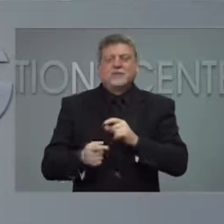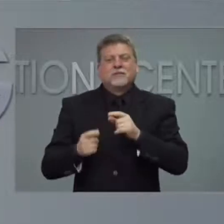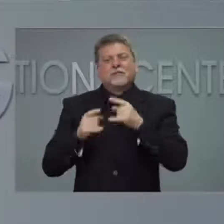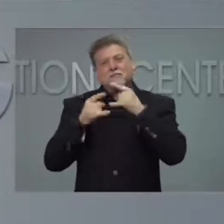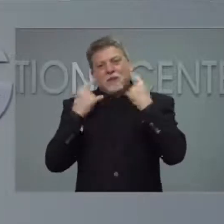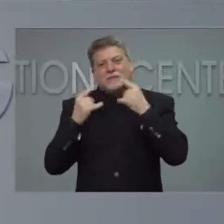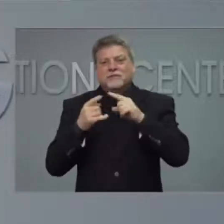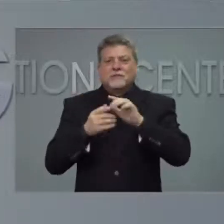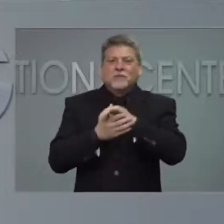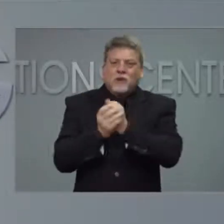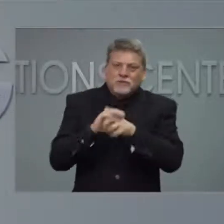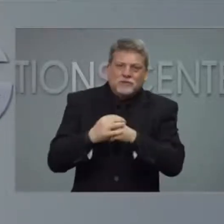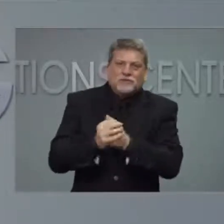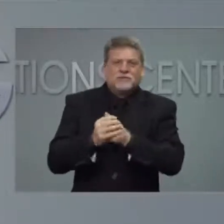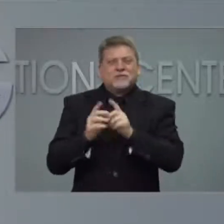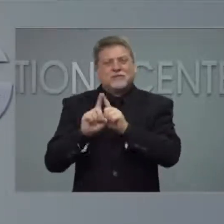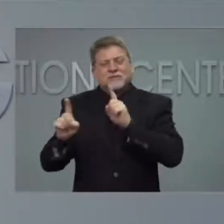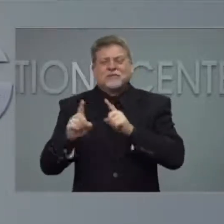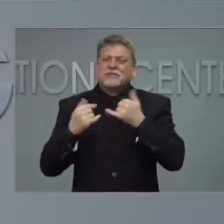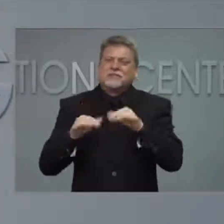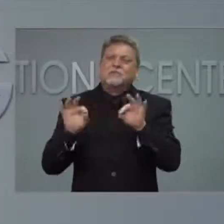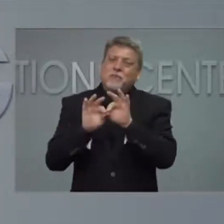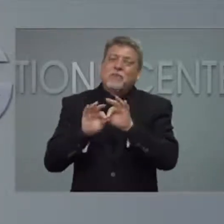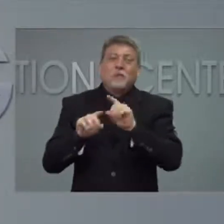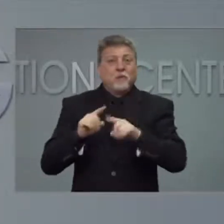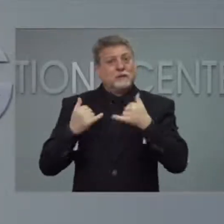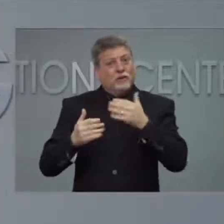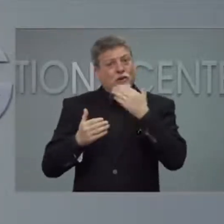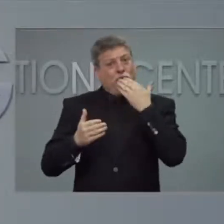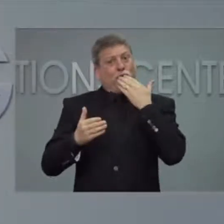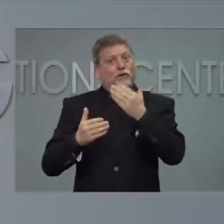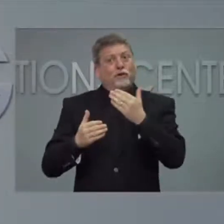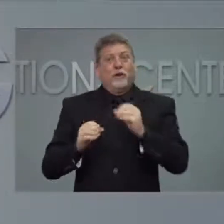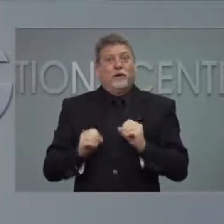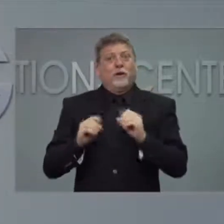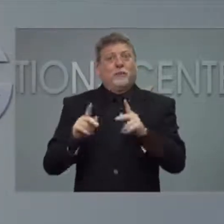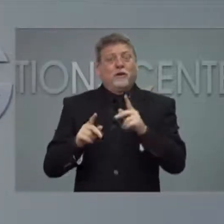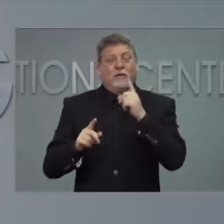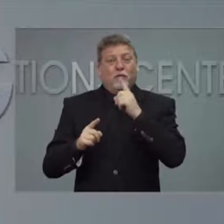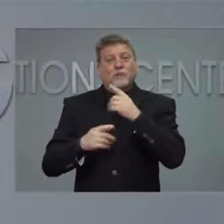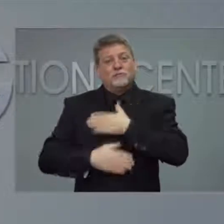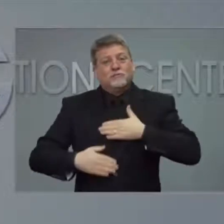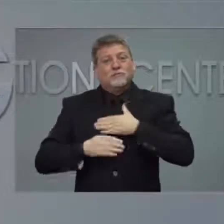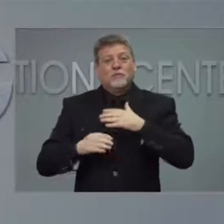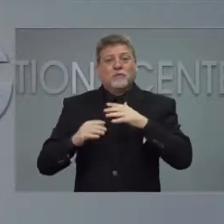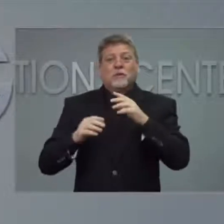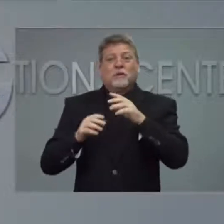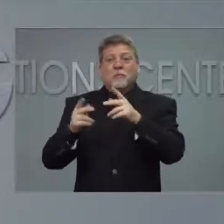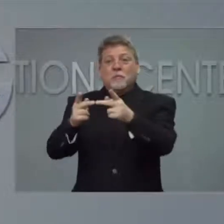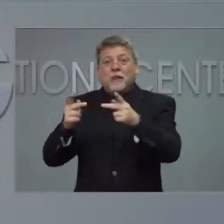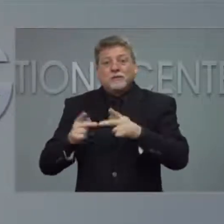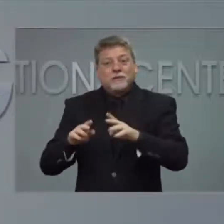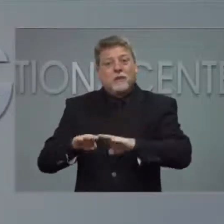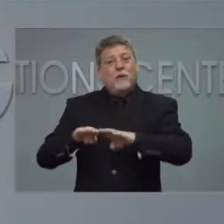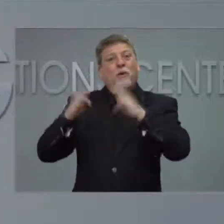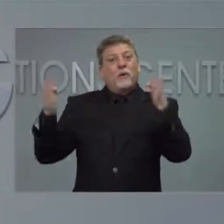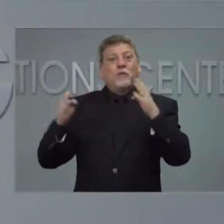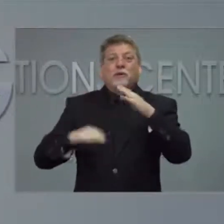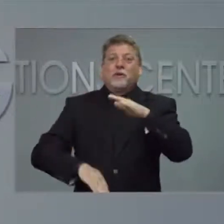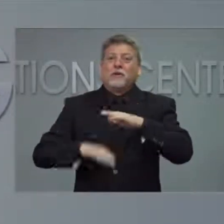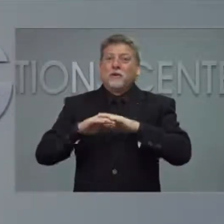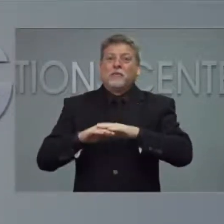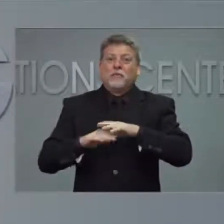component. But it's great to see that we can take this step, particularly outdoor venues can be open at 30% with those safety protocols.